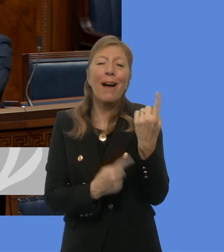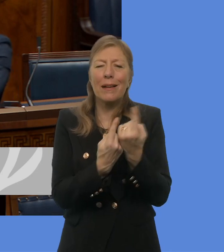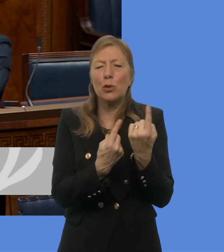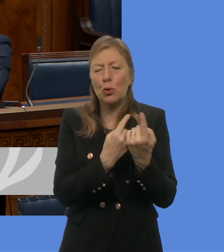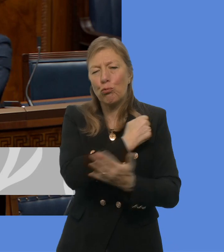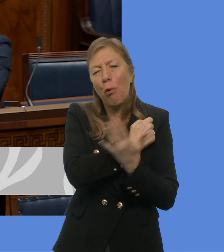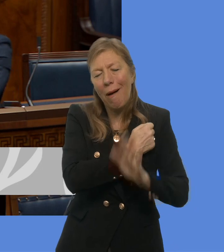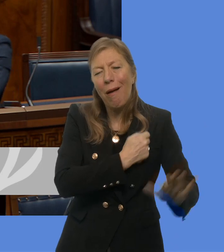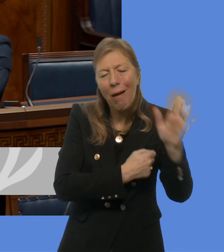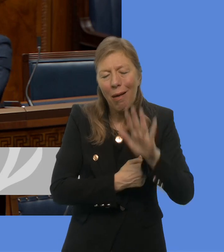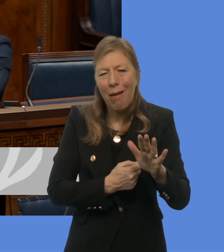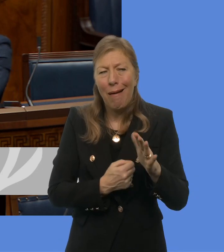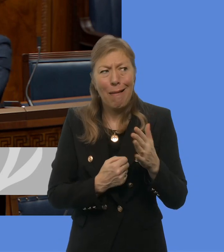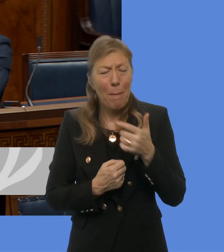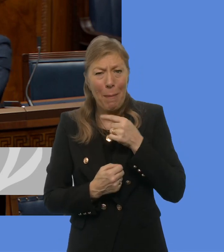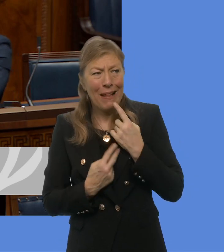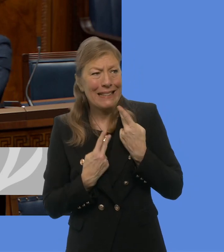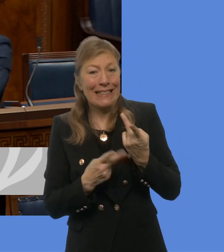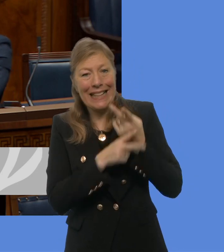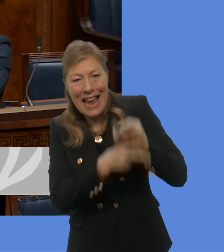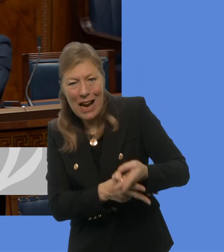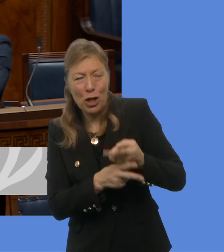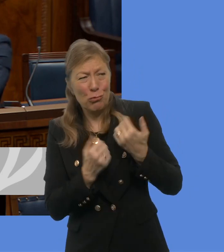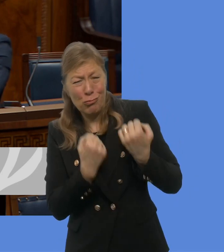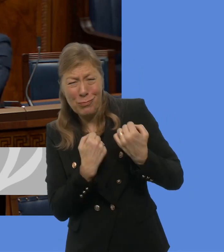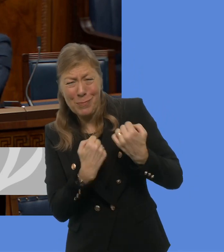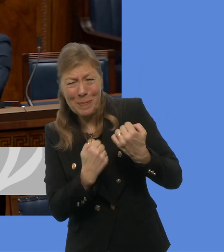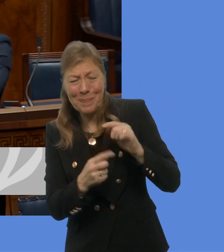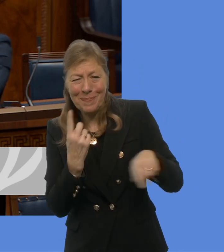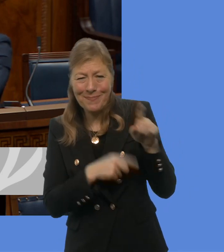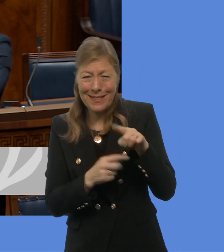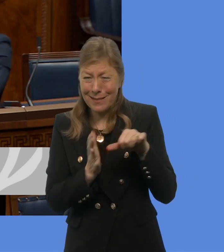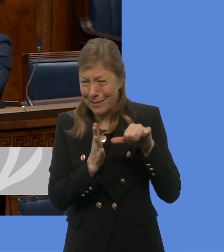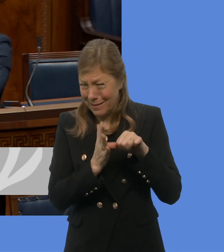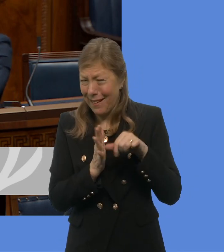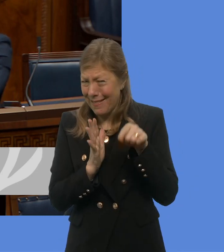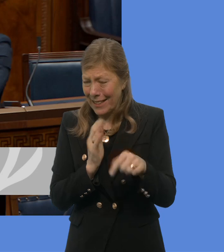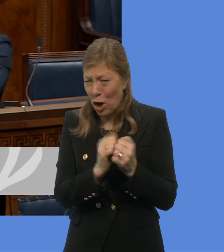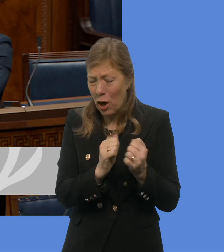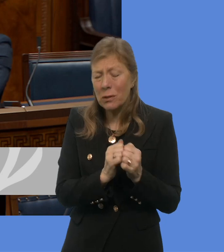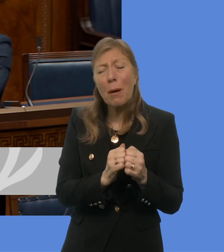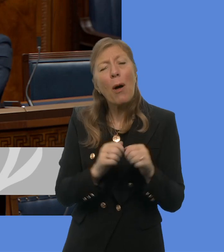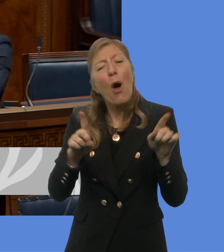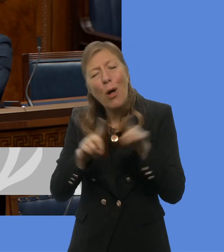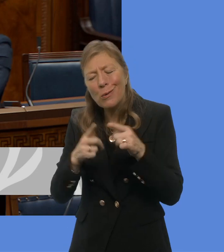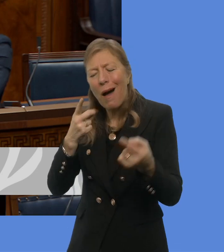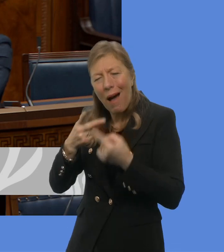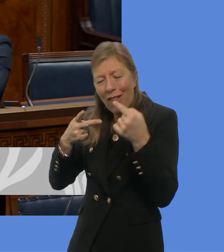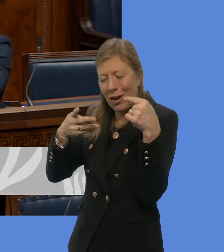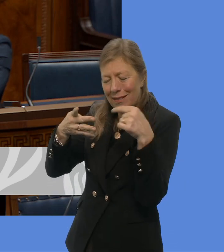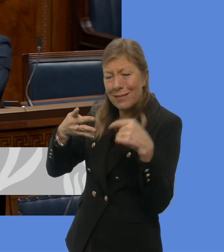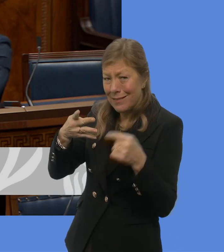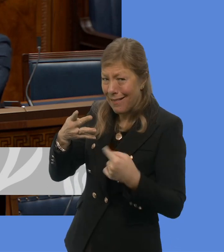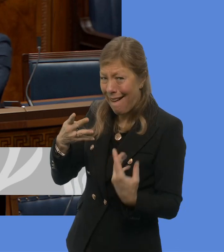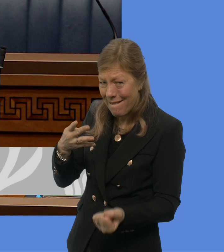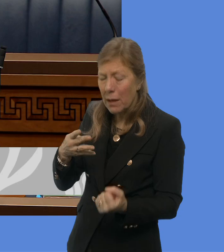have to think outside the box, have that kind of blank page start and say, what have we got? What are the issues, first of all? And there are specific